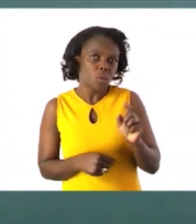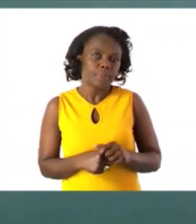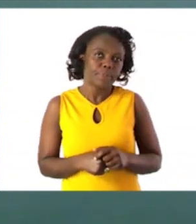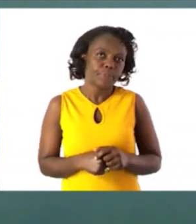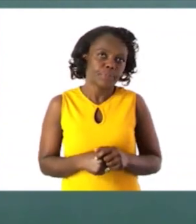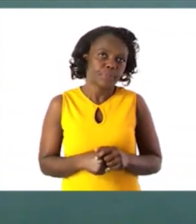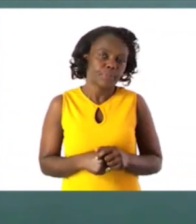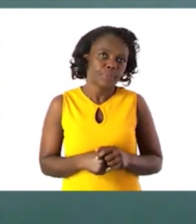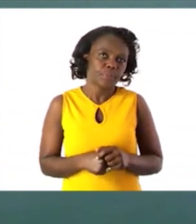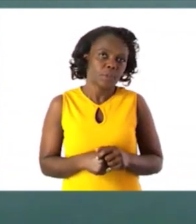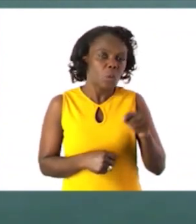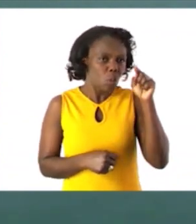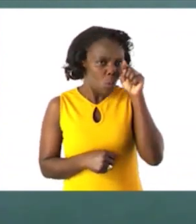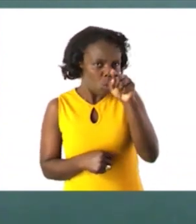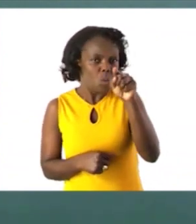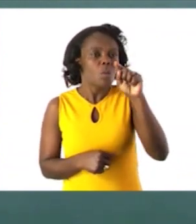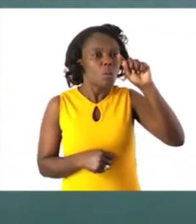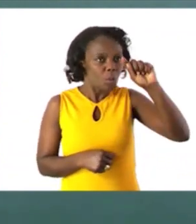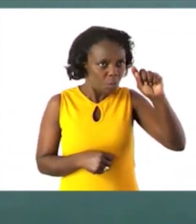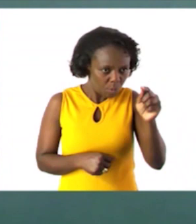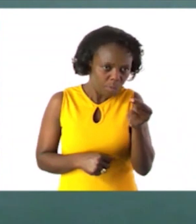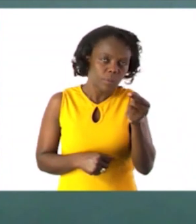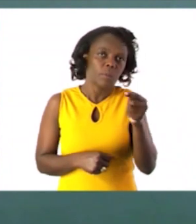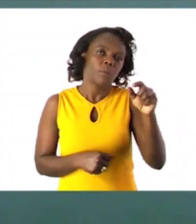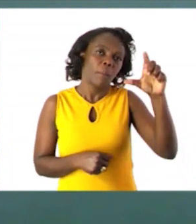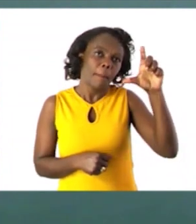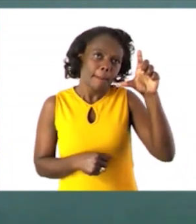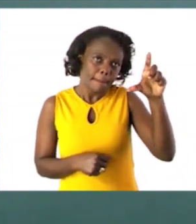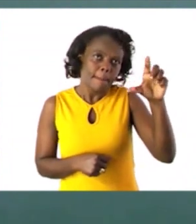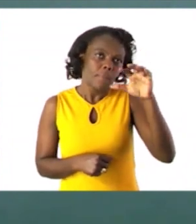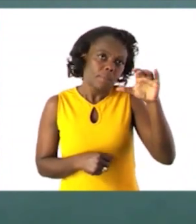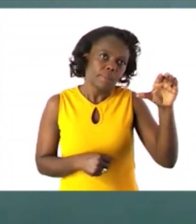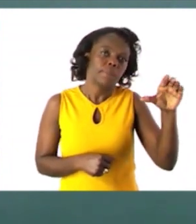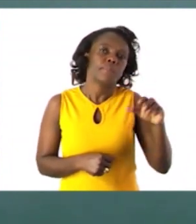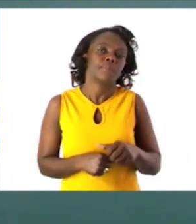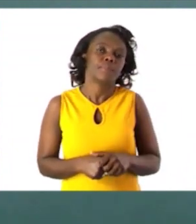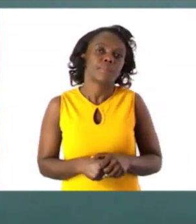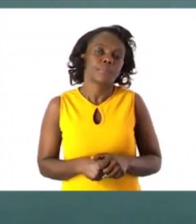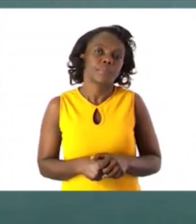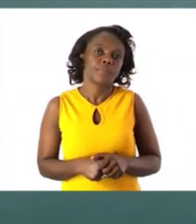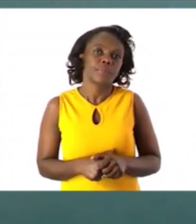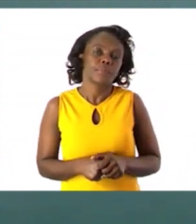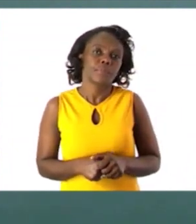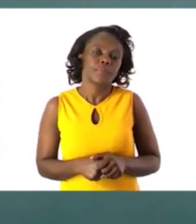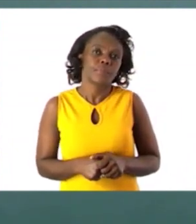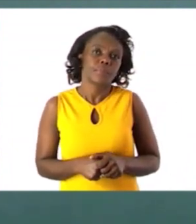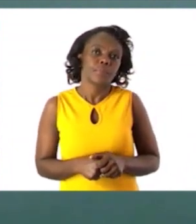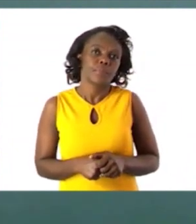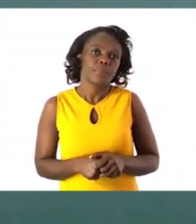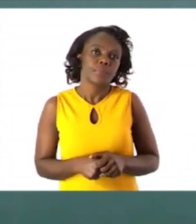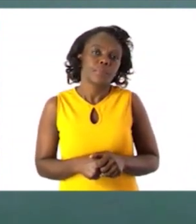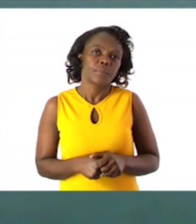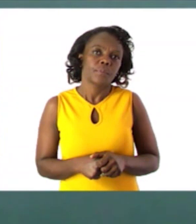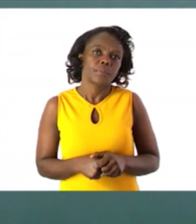we call punctuation. We call them punctuation marks. They are marks and they have got